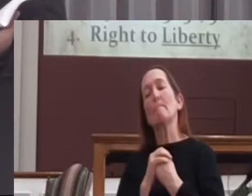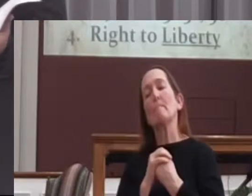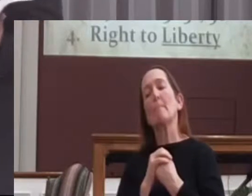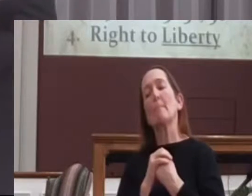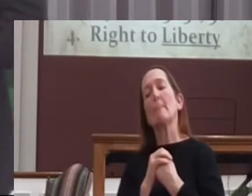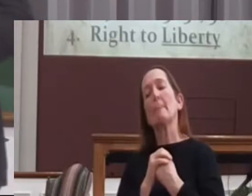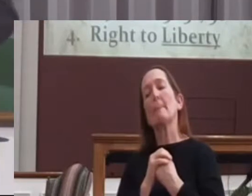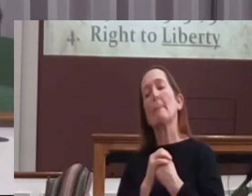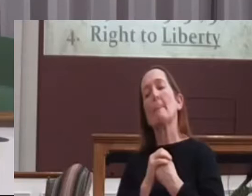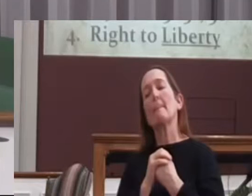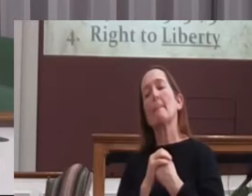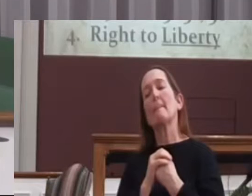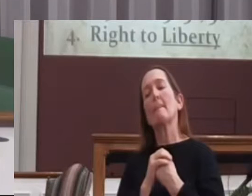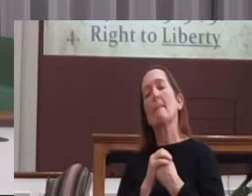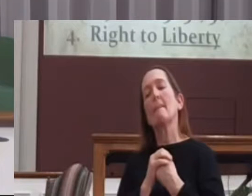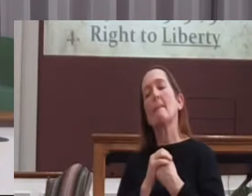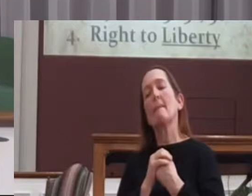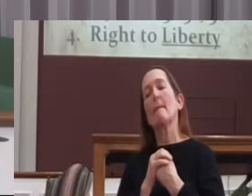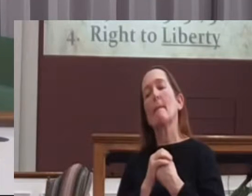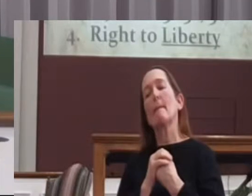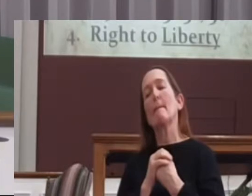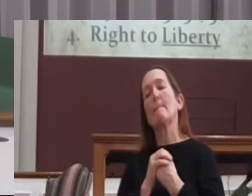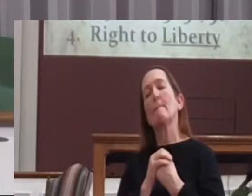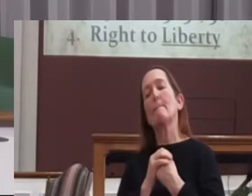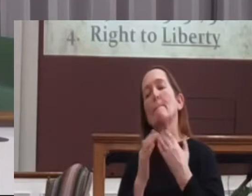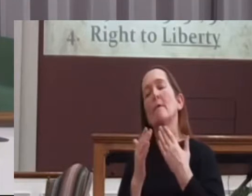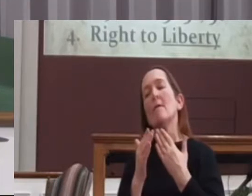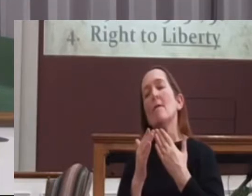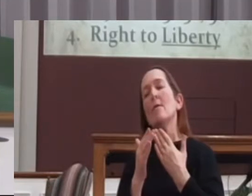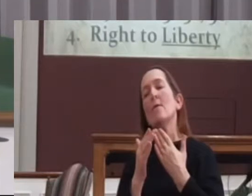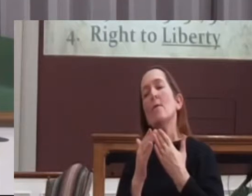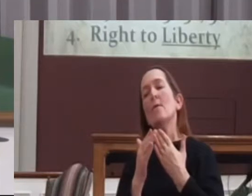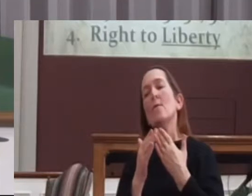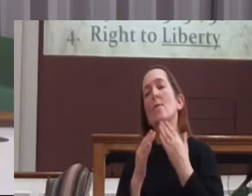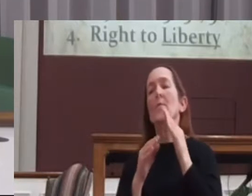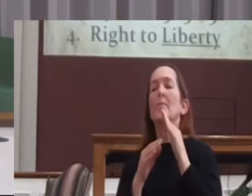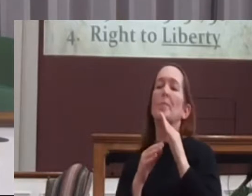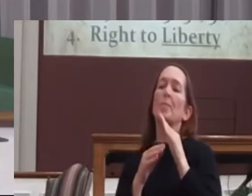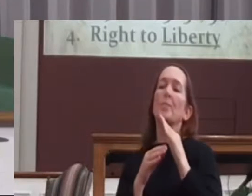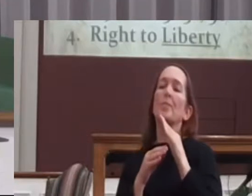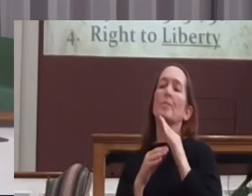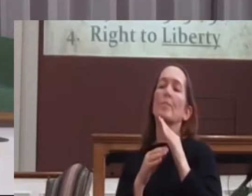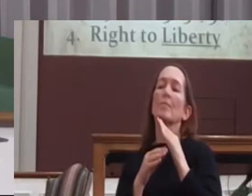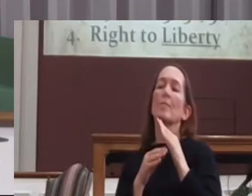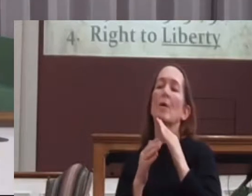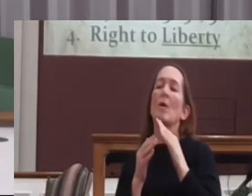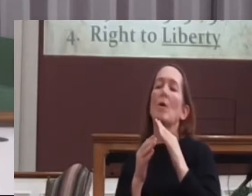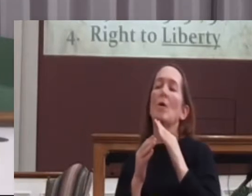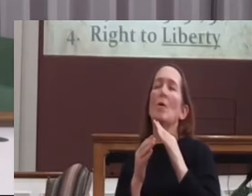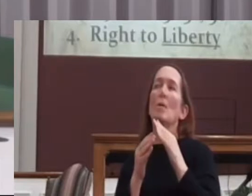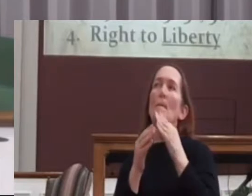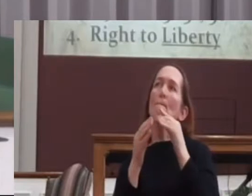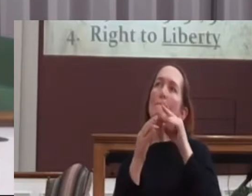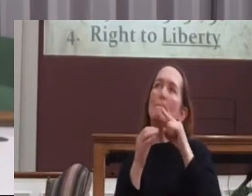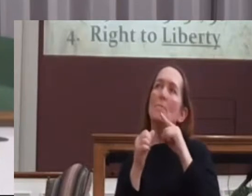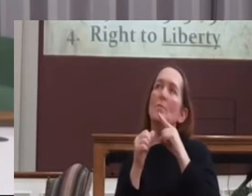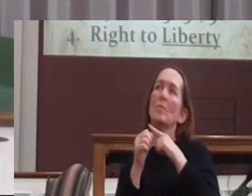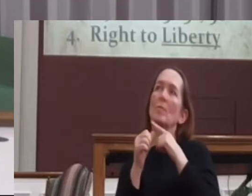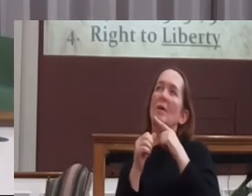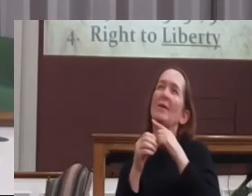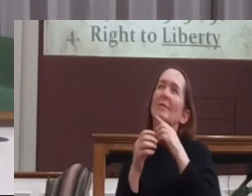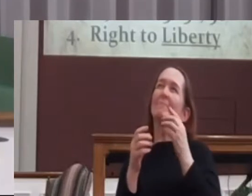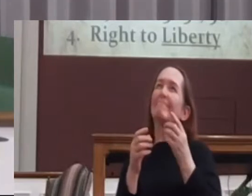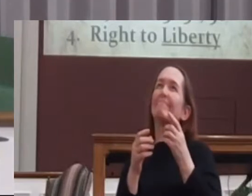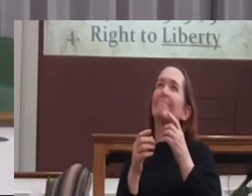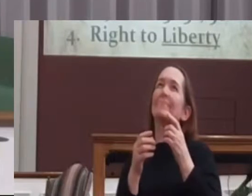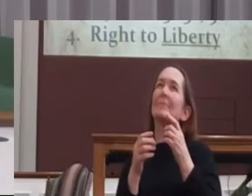has provided all the tools for? Well, it might initially be declared this society for